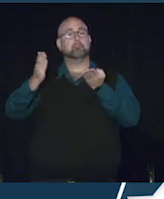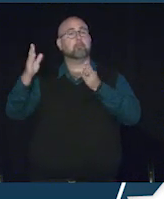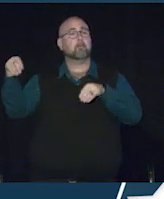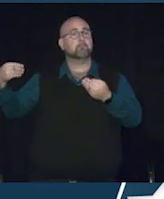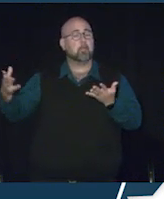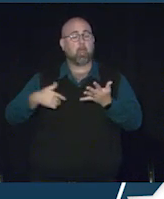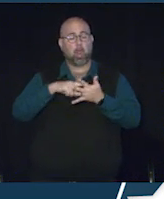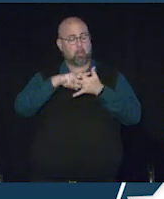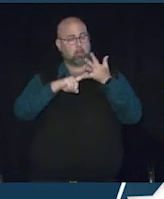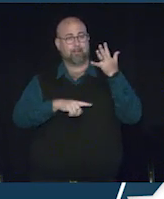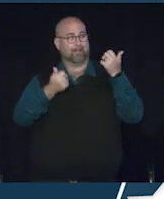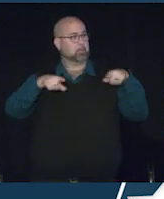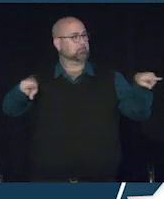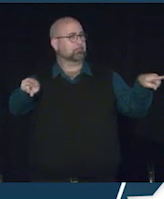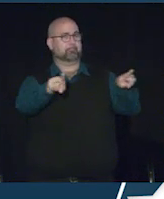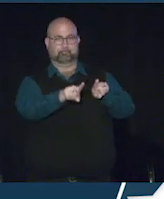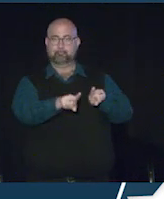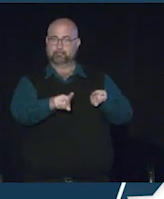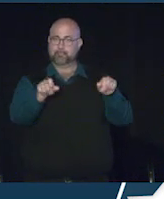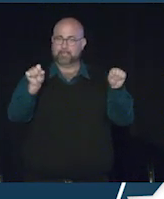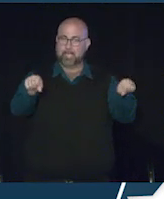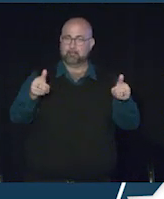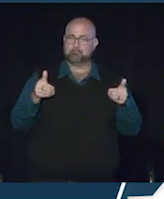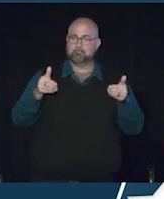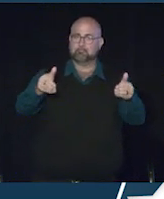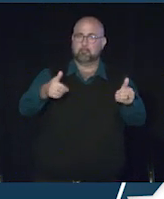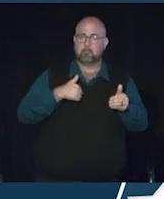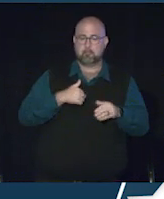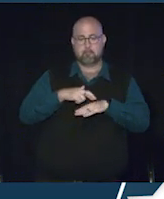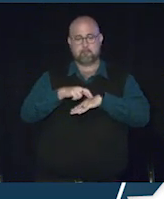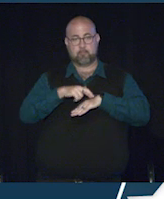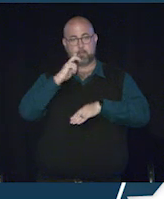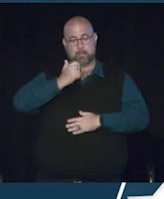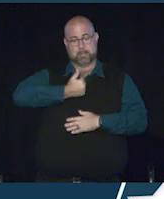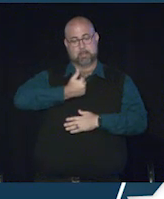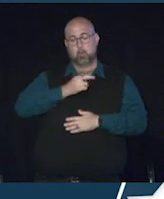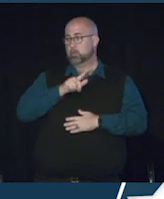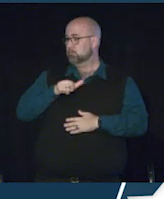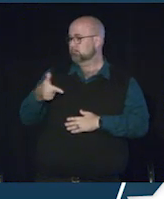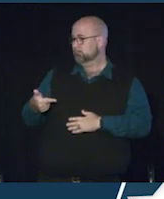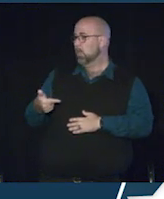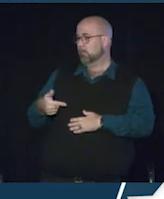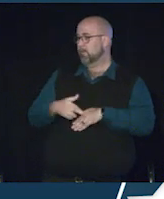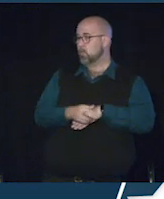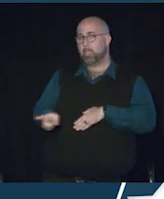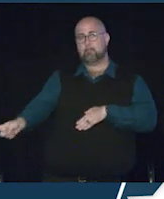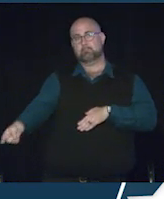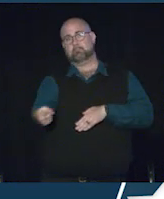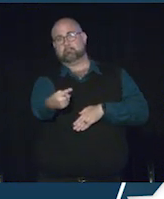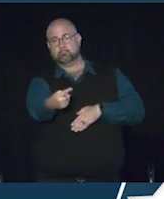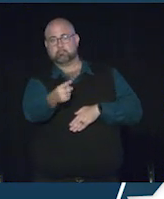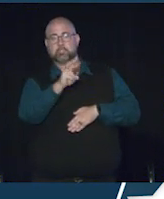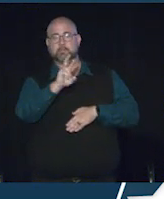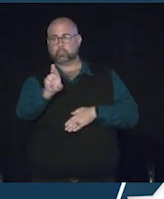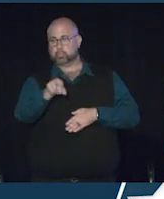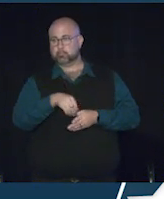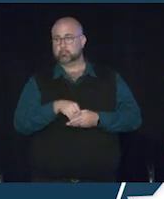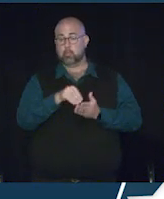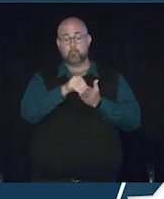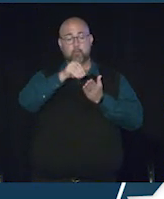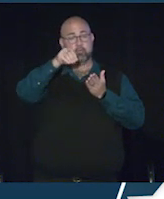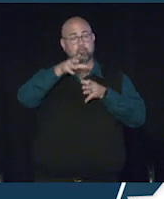providers. Anyone in this room can make a referral for themselves or somebody to VR. For students who